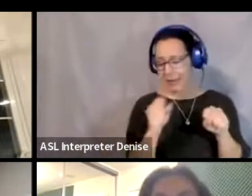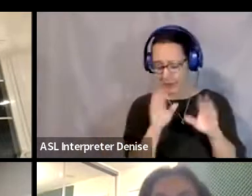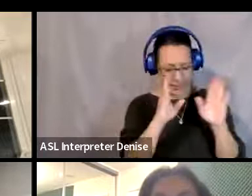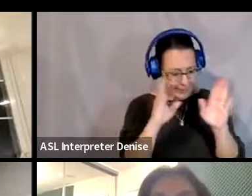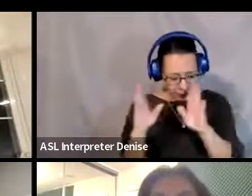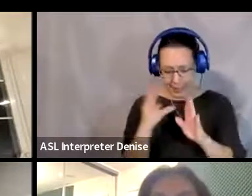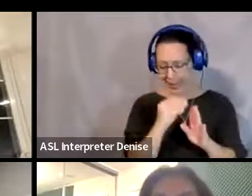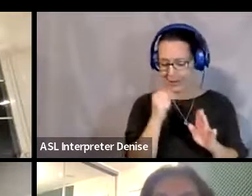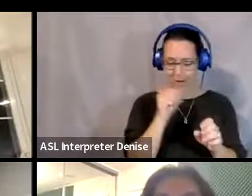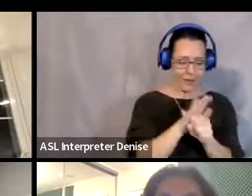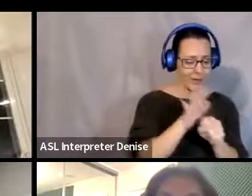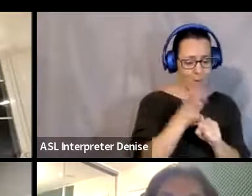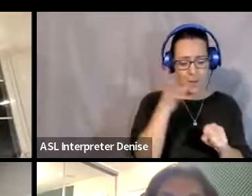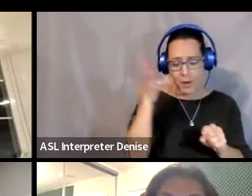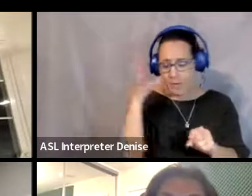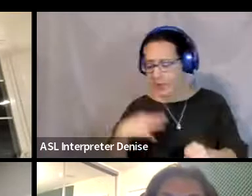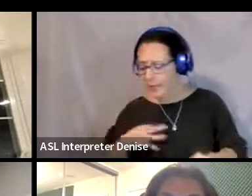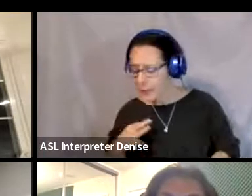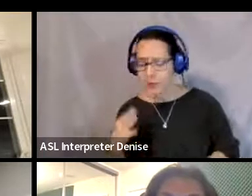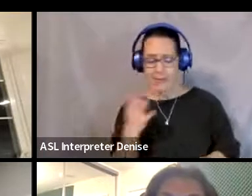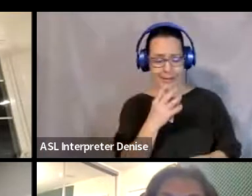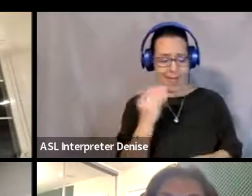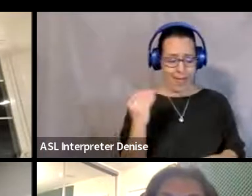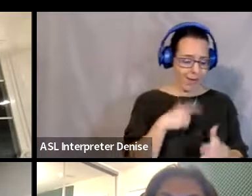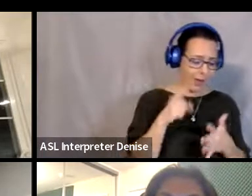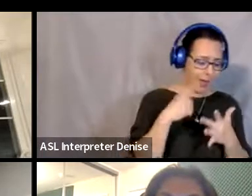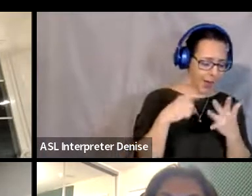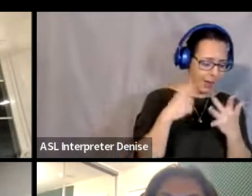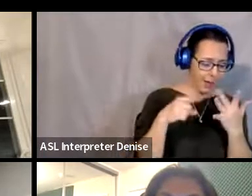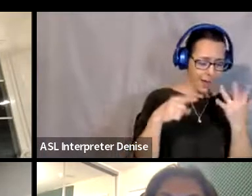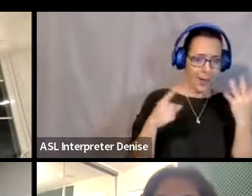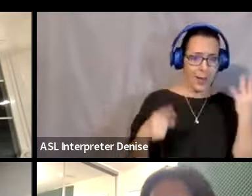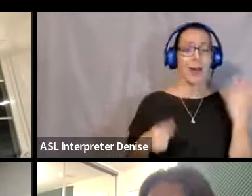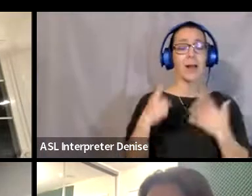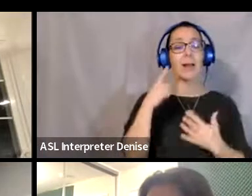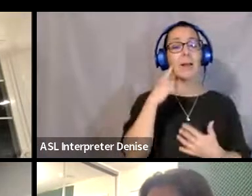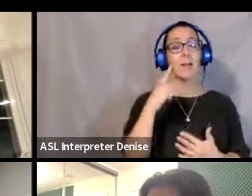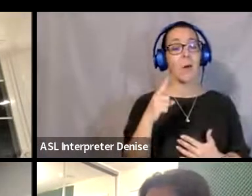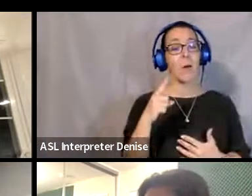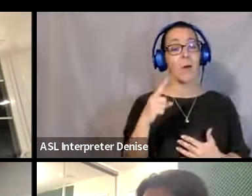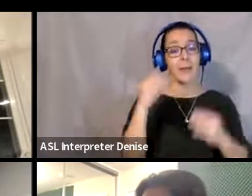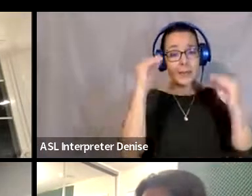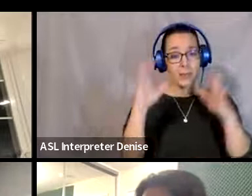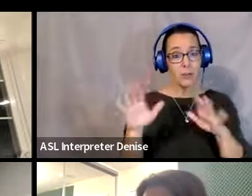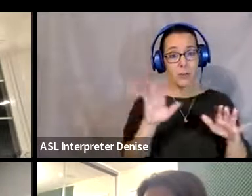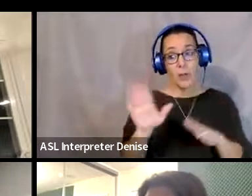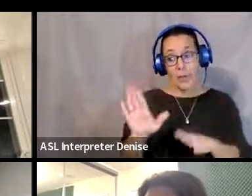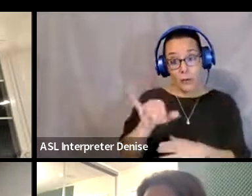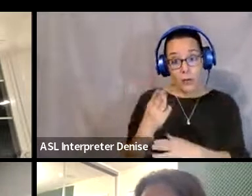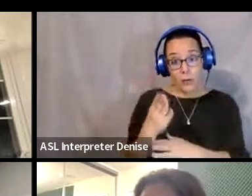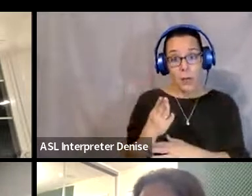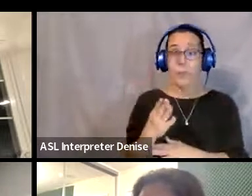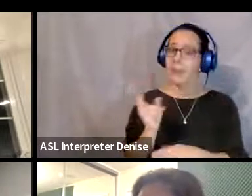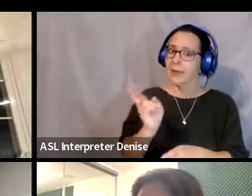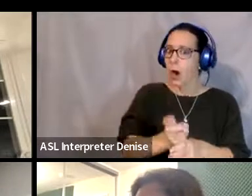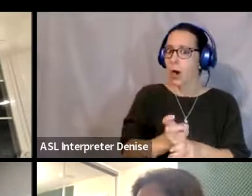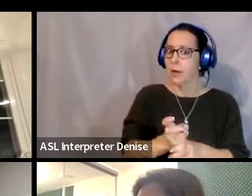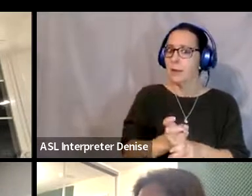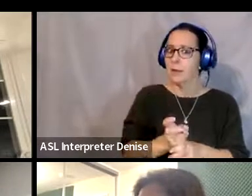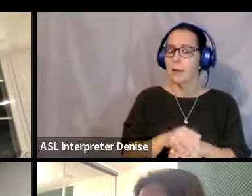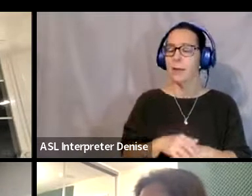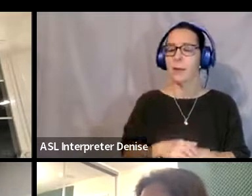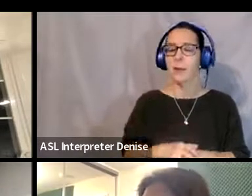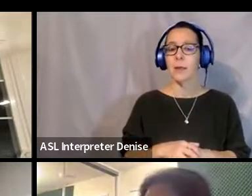parent volunteers and what have you. So for them to already do the great job they're doing is hard. Are we doing things